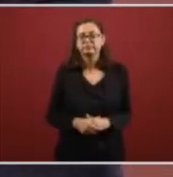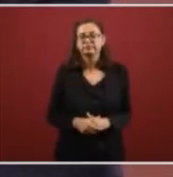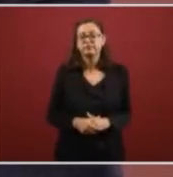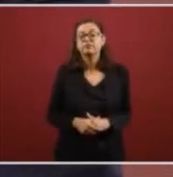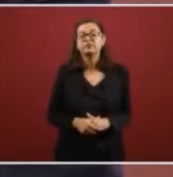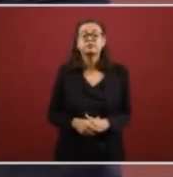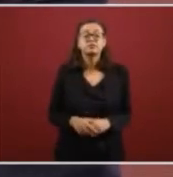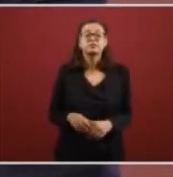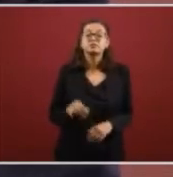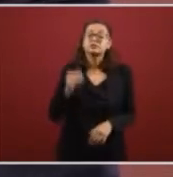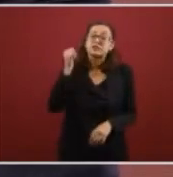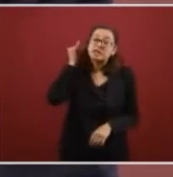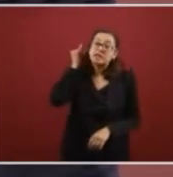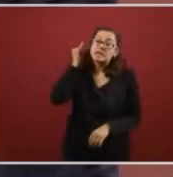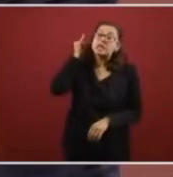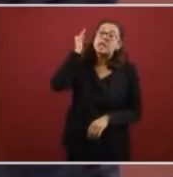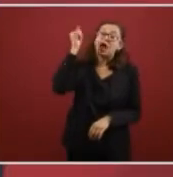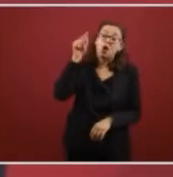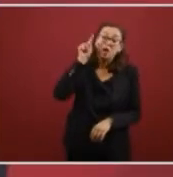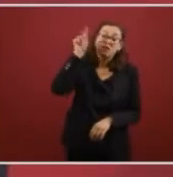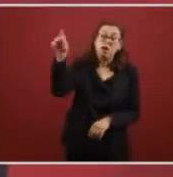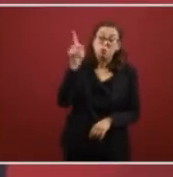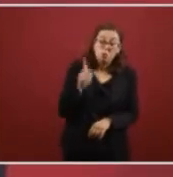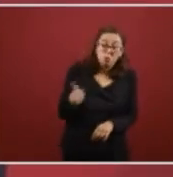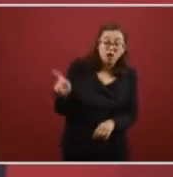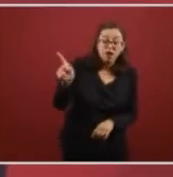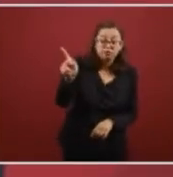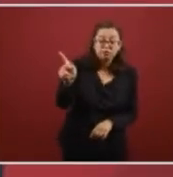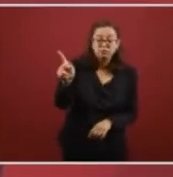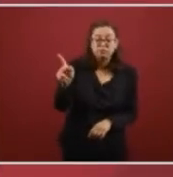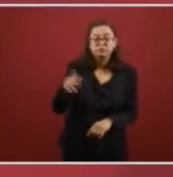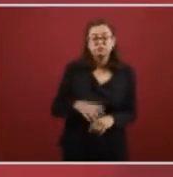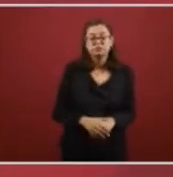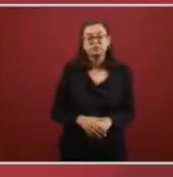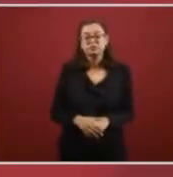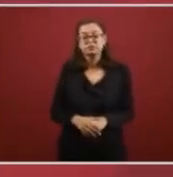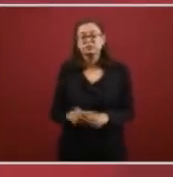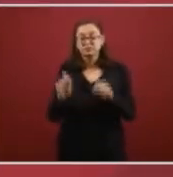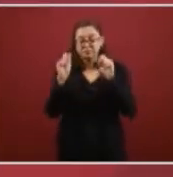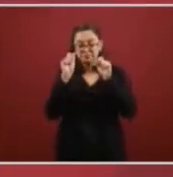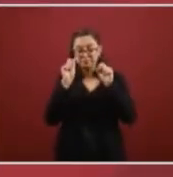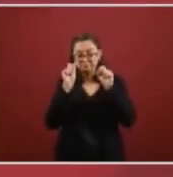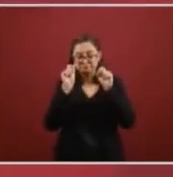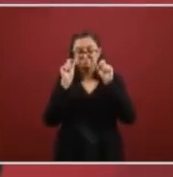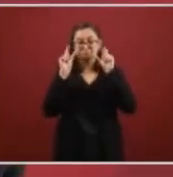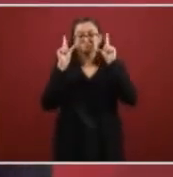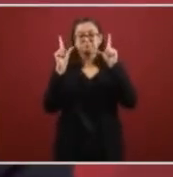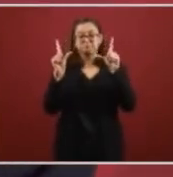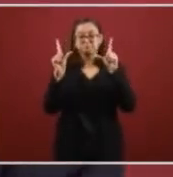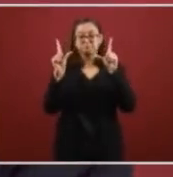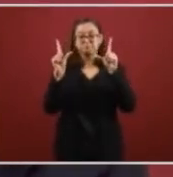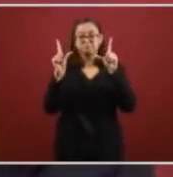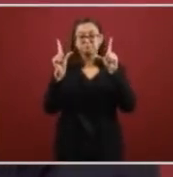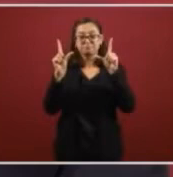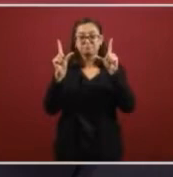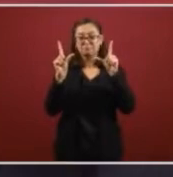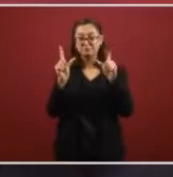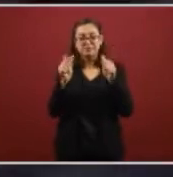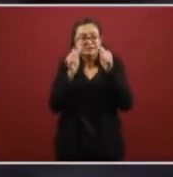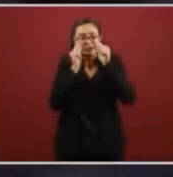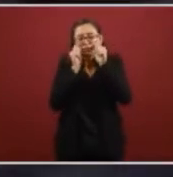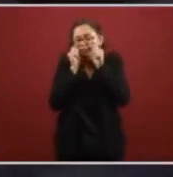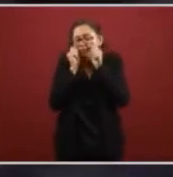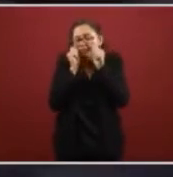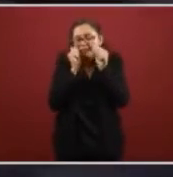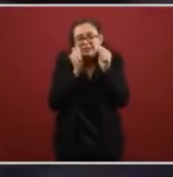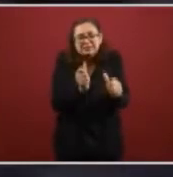There's some that tell us in the most remote areas. They say, I wake up, or